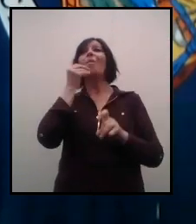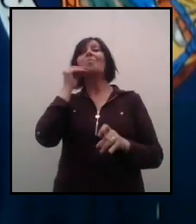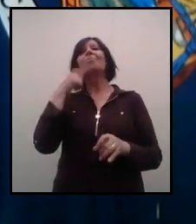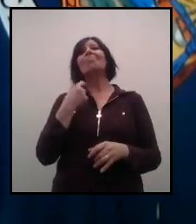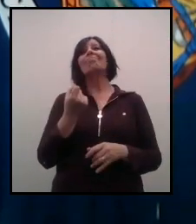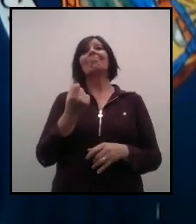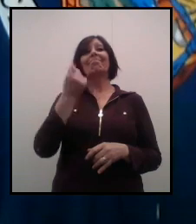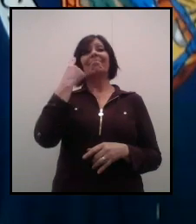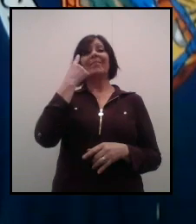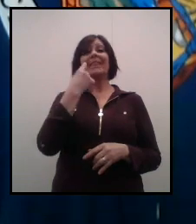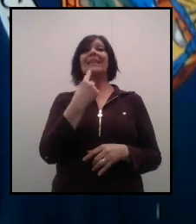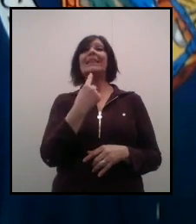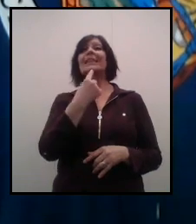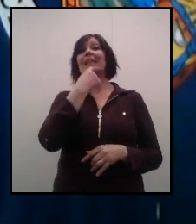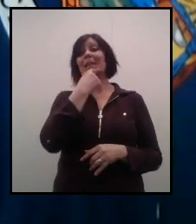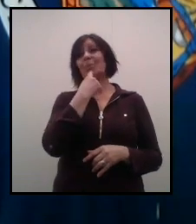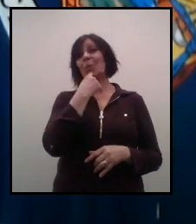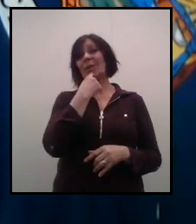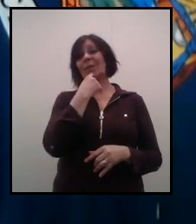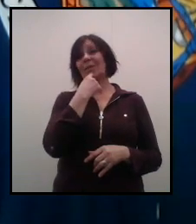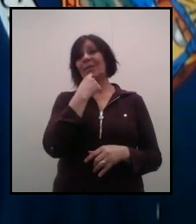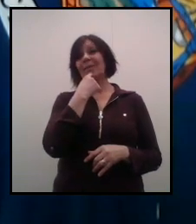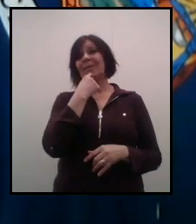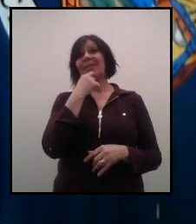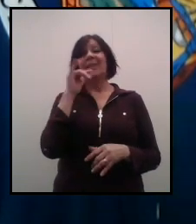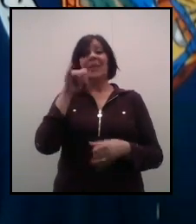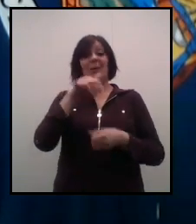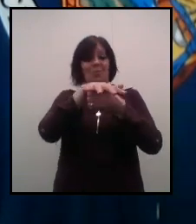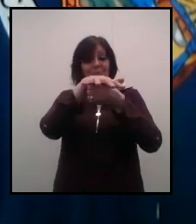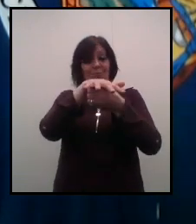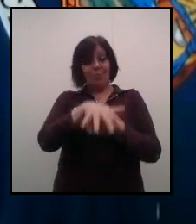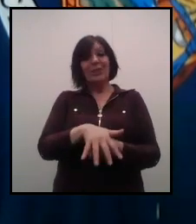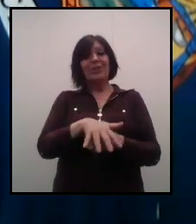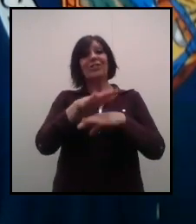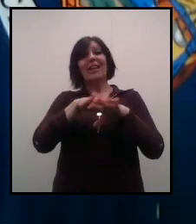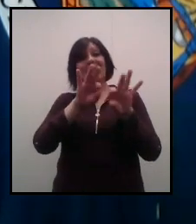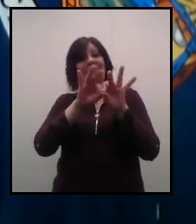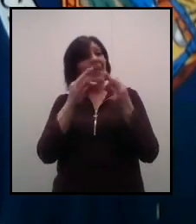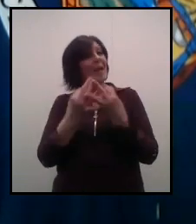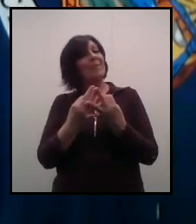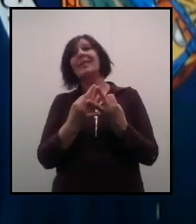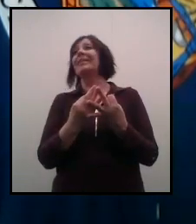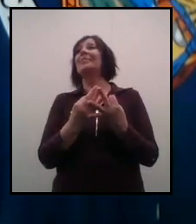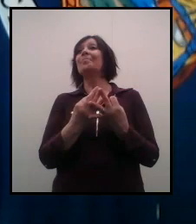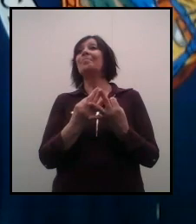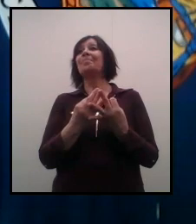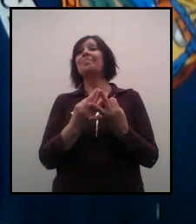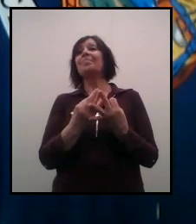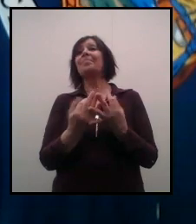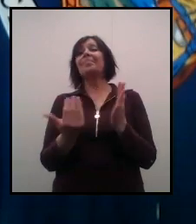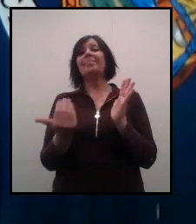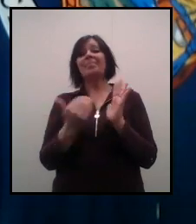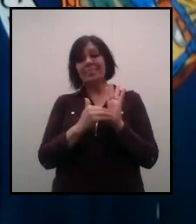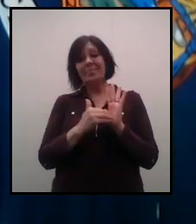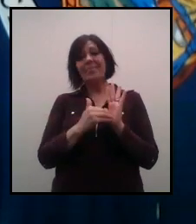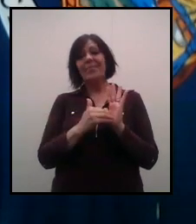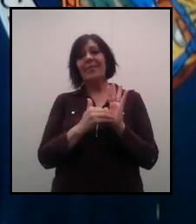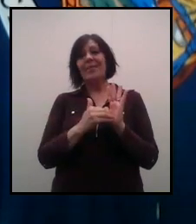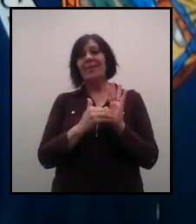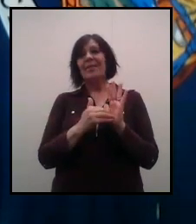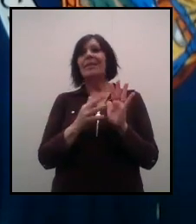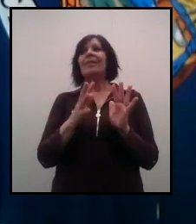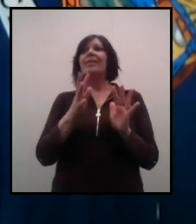that's disappointing too, and just that pressures that puts on the family dynamic. So again, talking